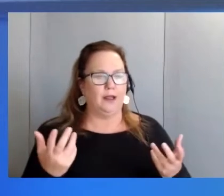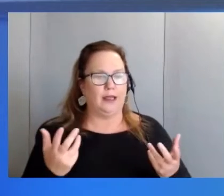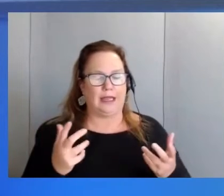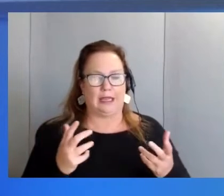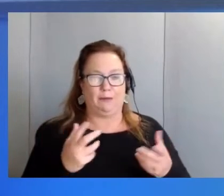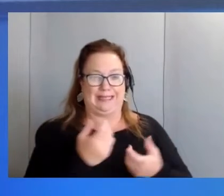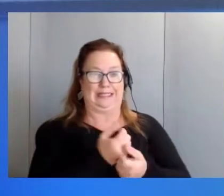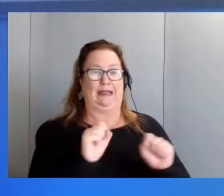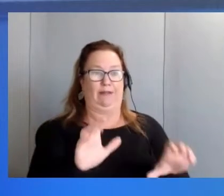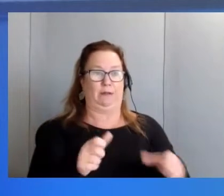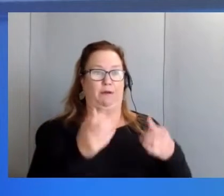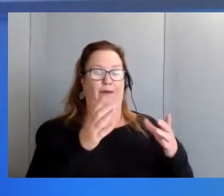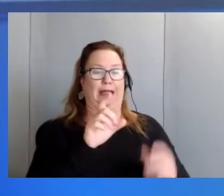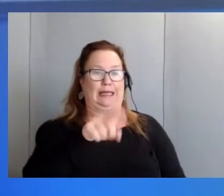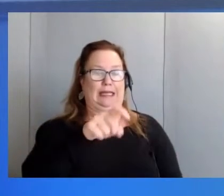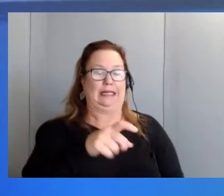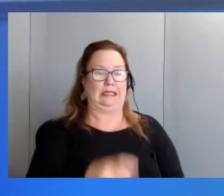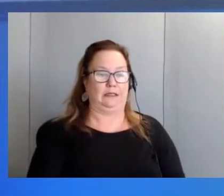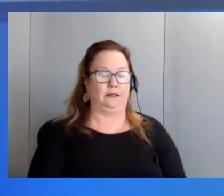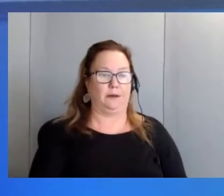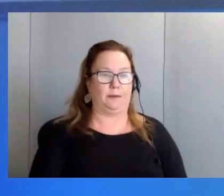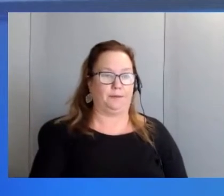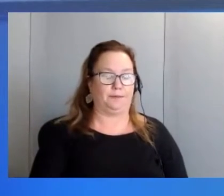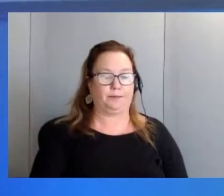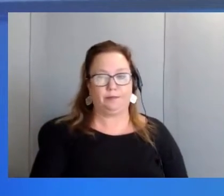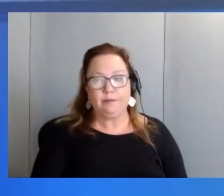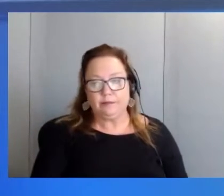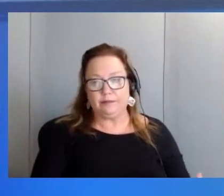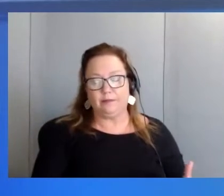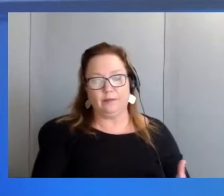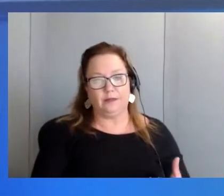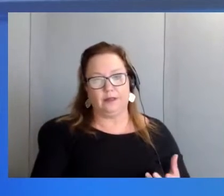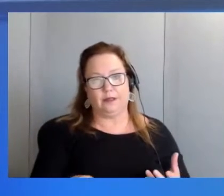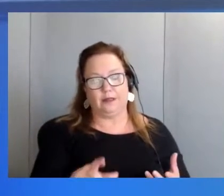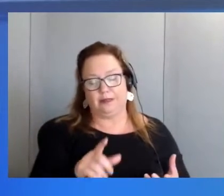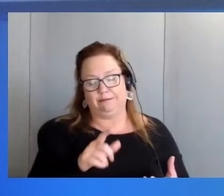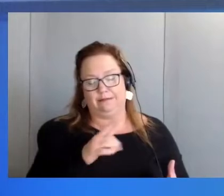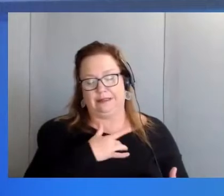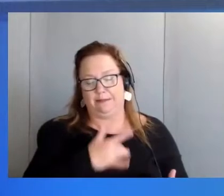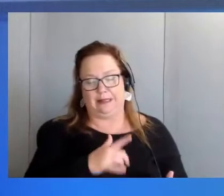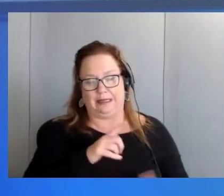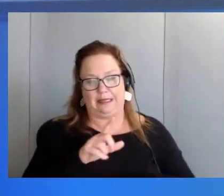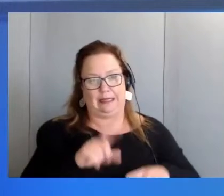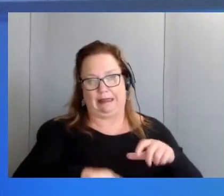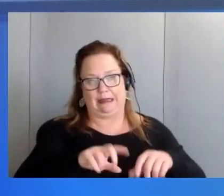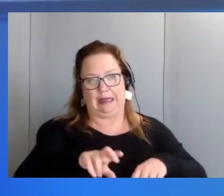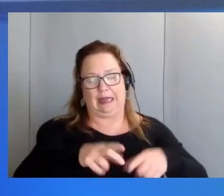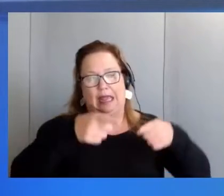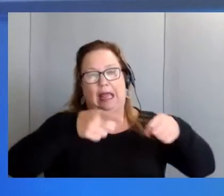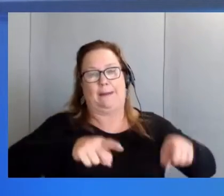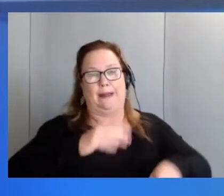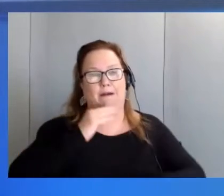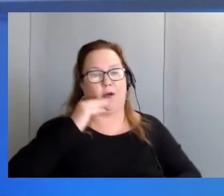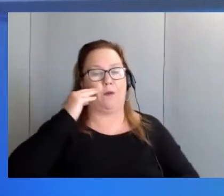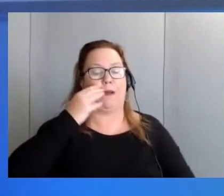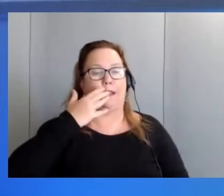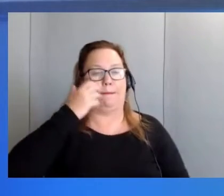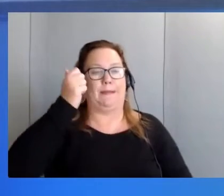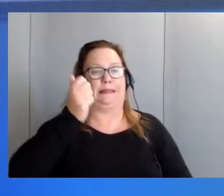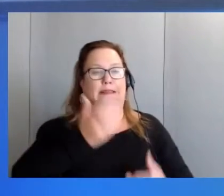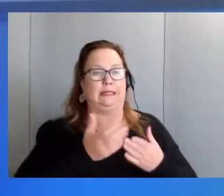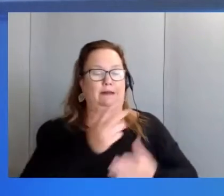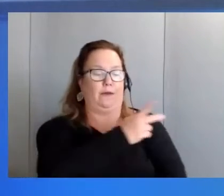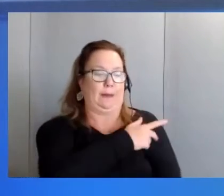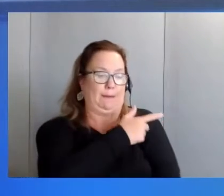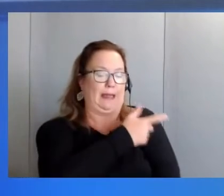And at some point, that usually can't happen at home, and the best thing for the patient, the best thing for the caregiver